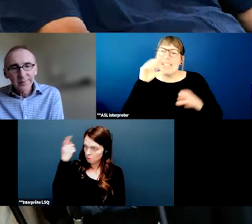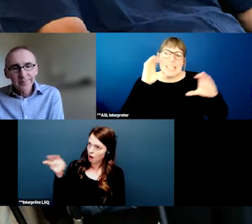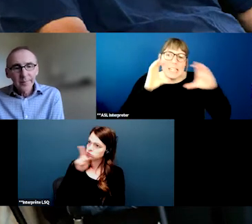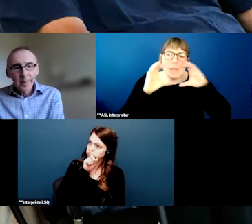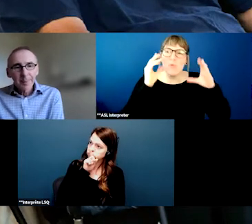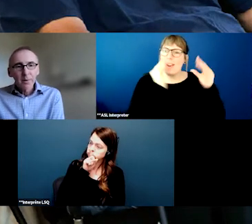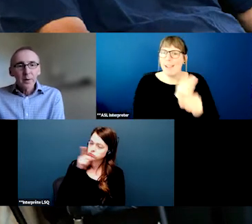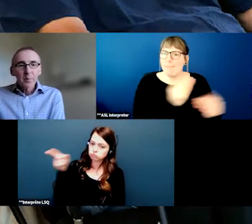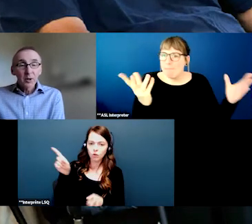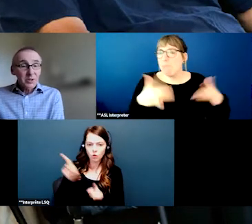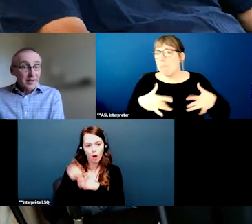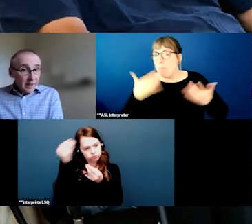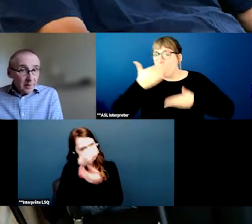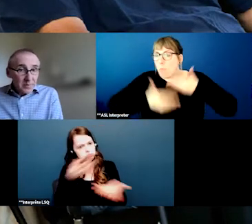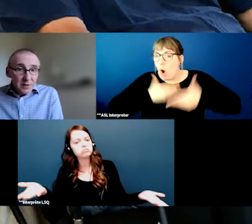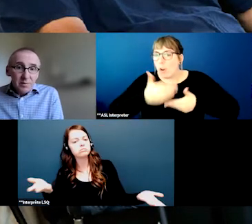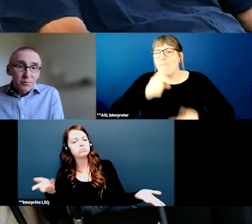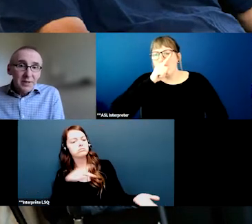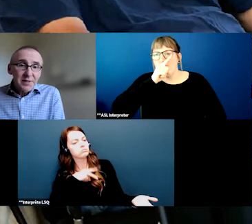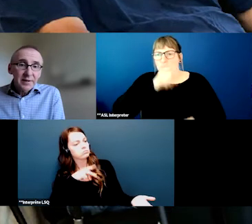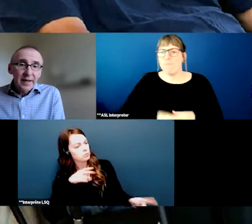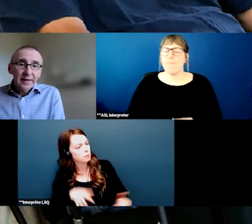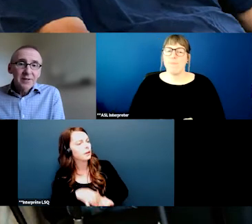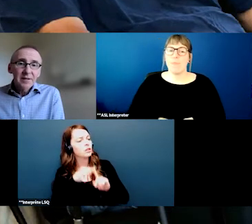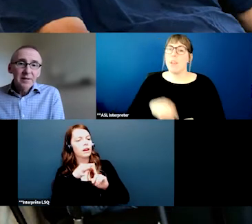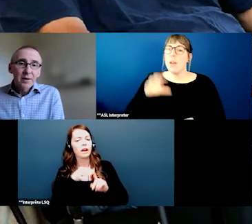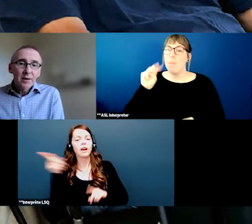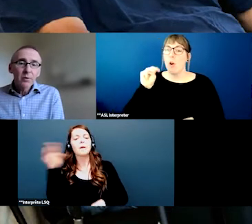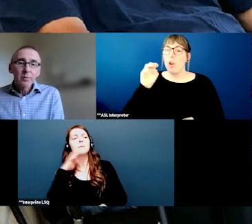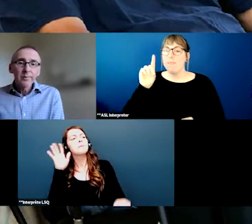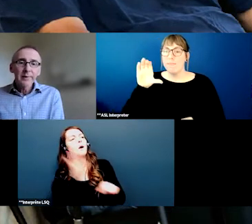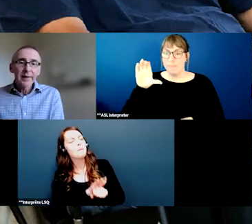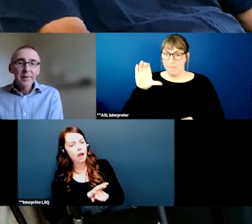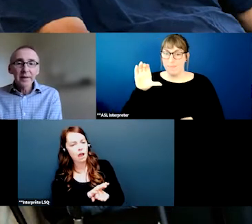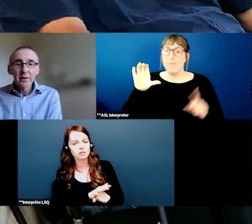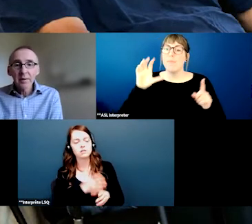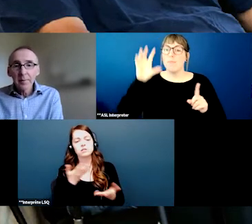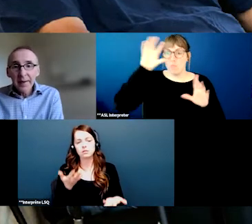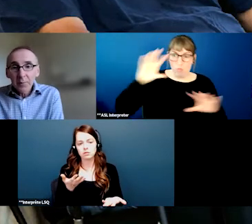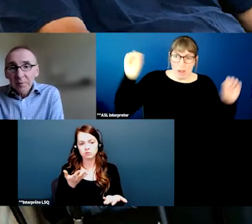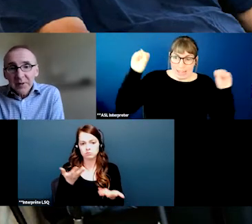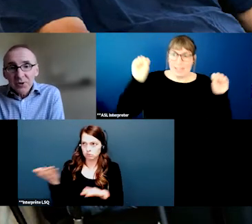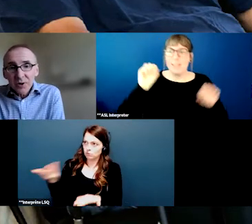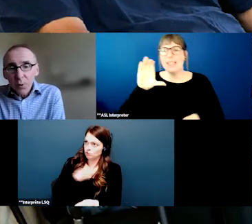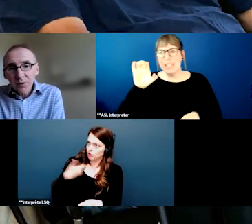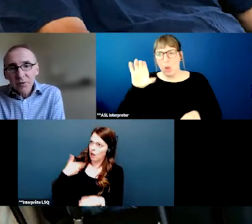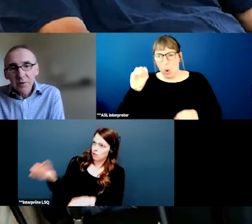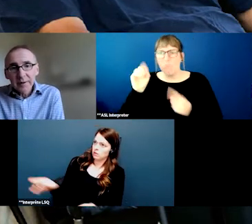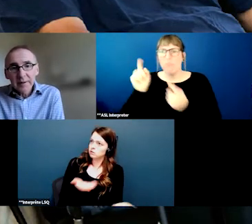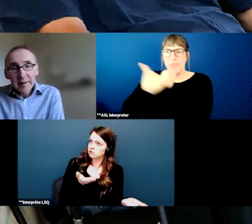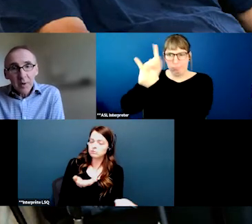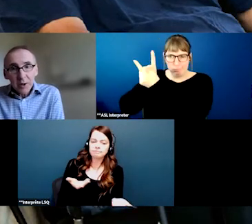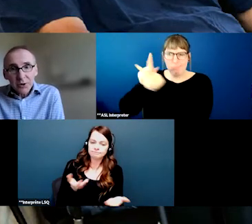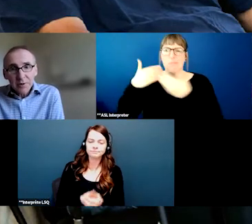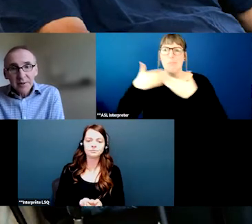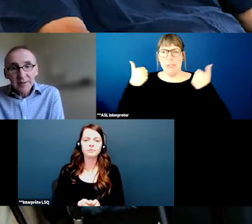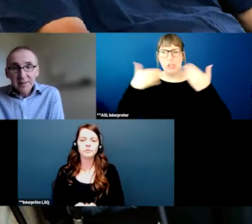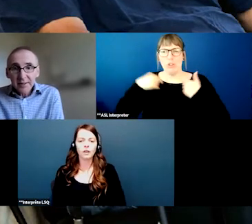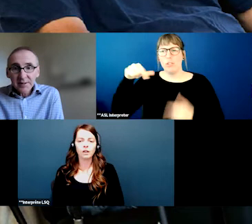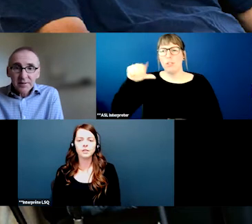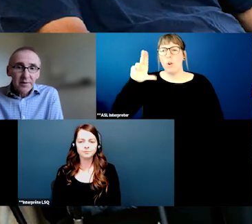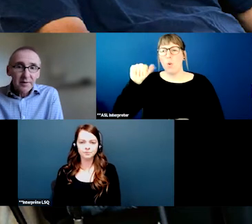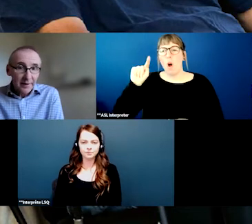benefit. March of Dimes President and CEO Len Baker met with Minister Qualtrough in late March